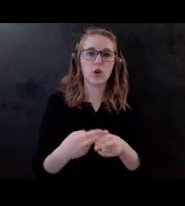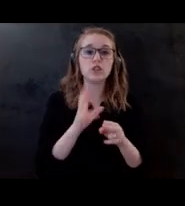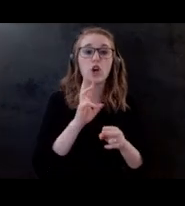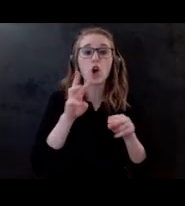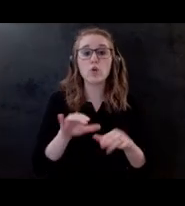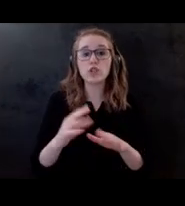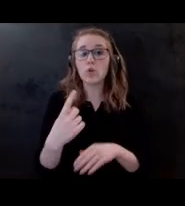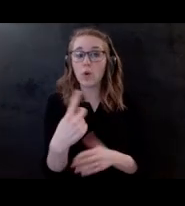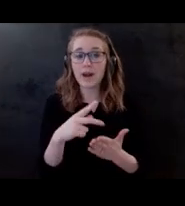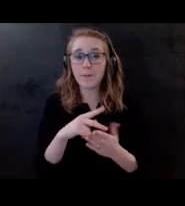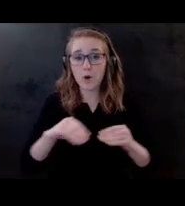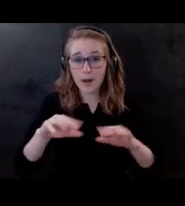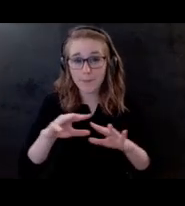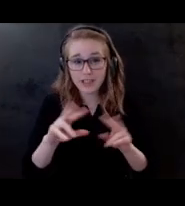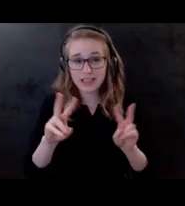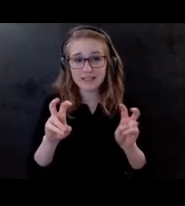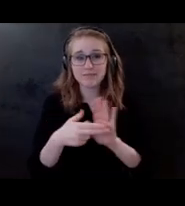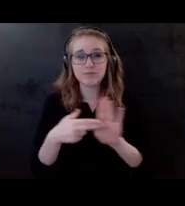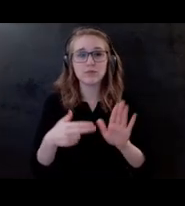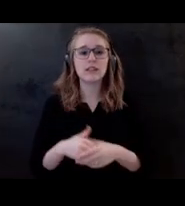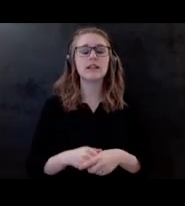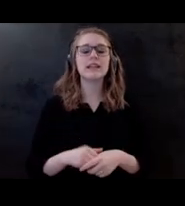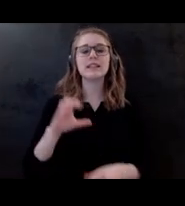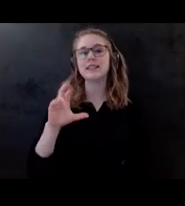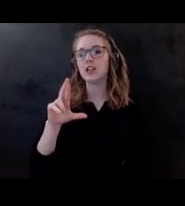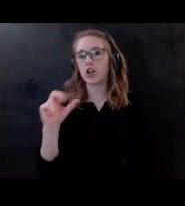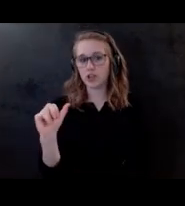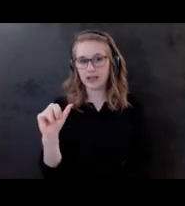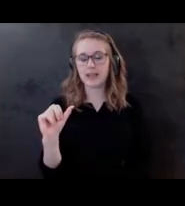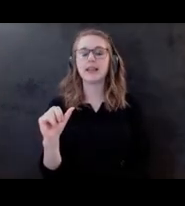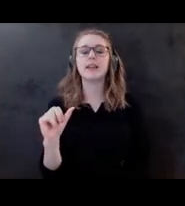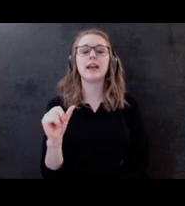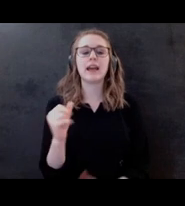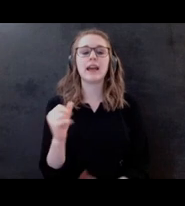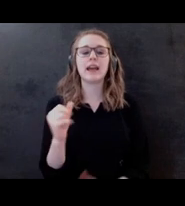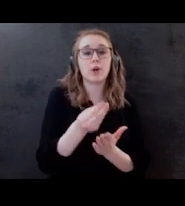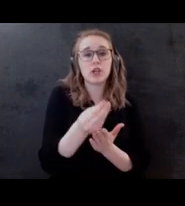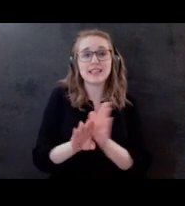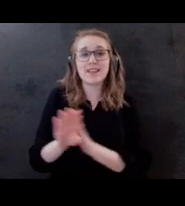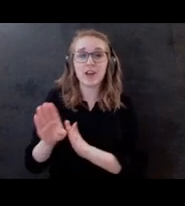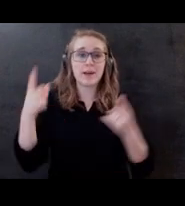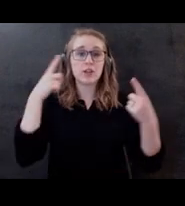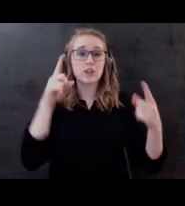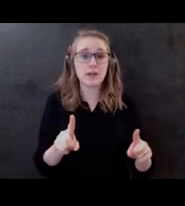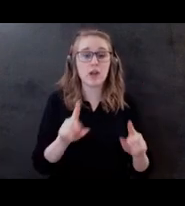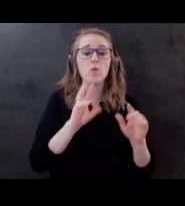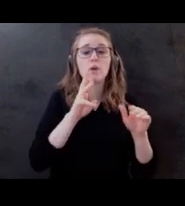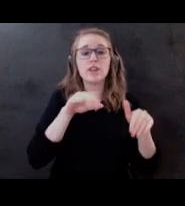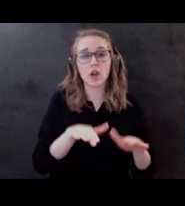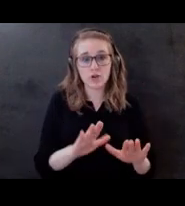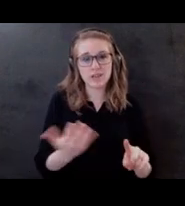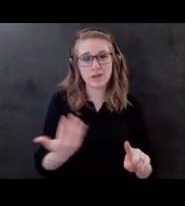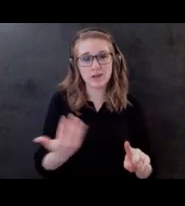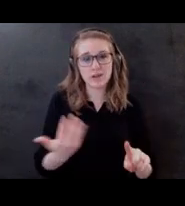in our files. The CRA had entered into a purchase and development agreement with One Ocean Boynton back in